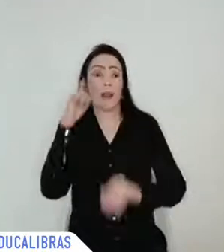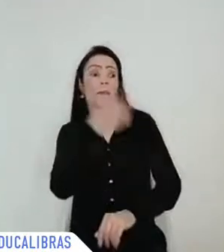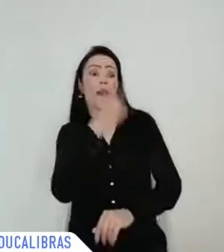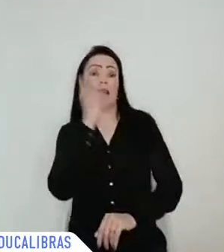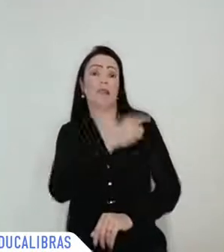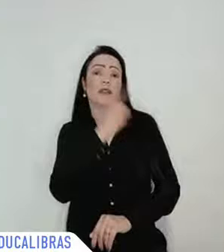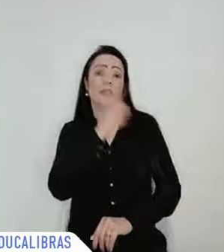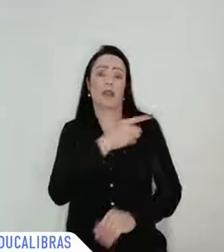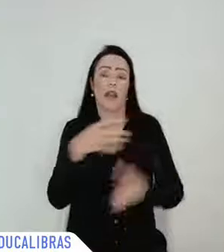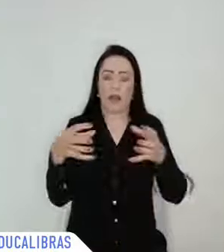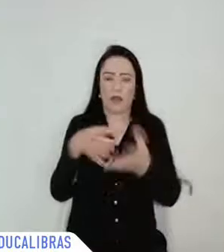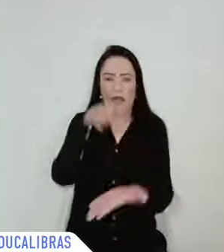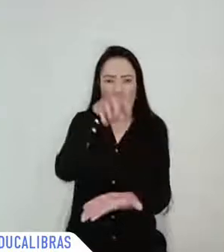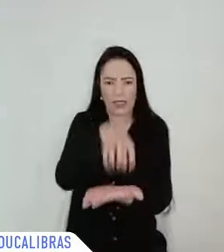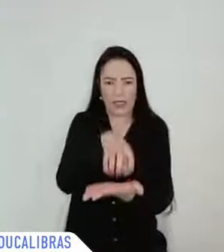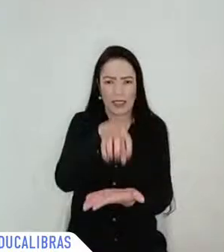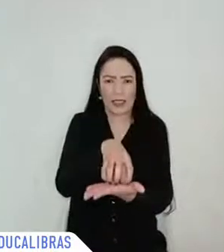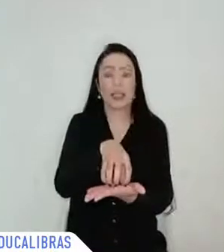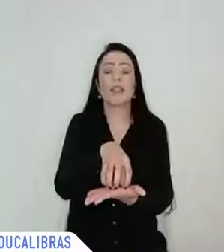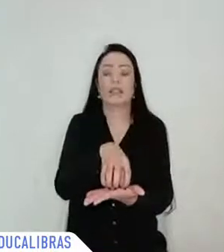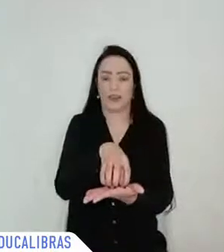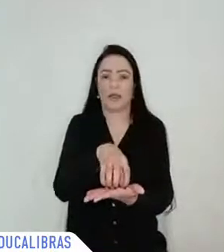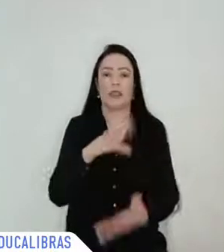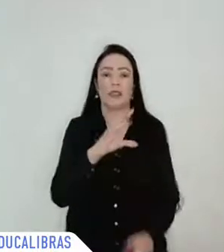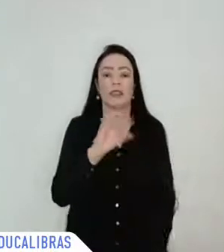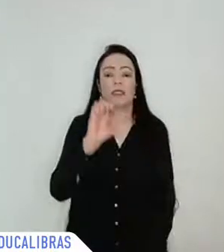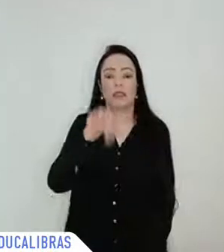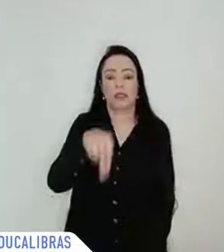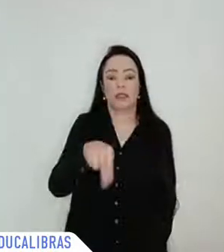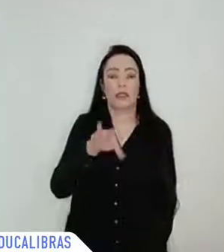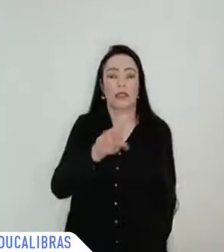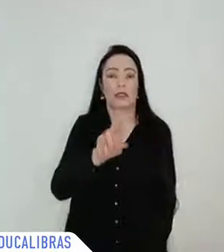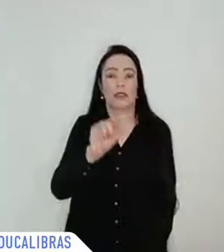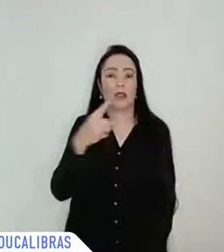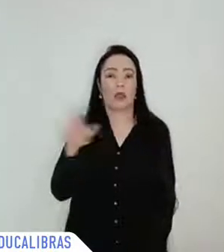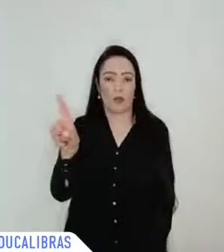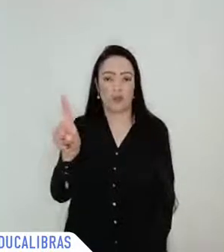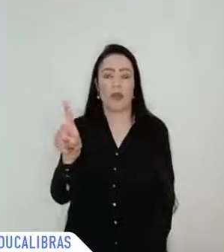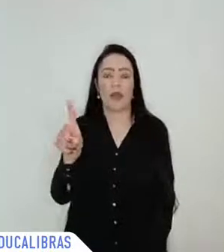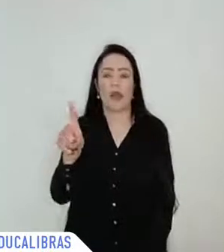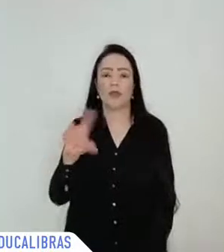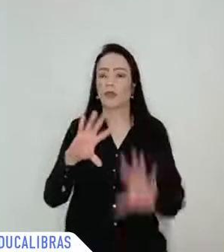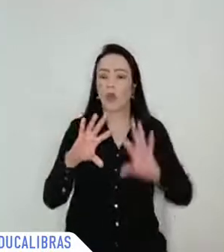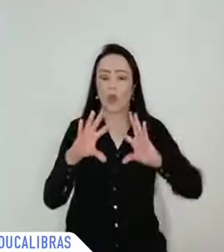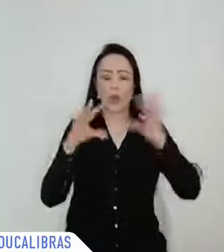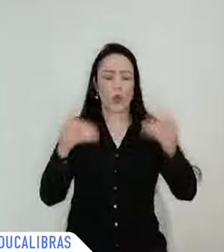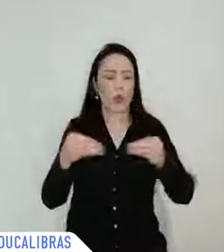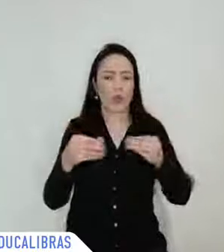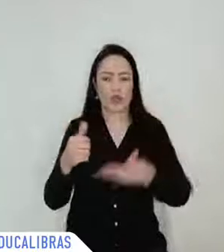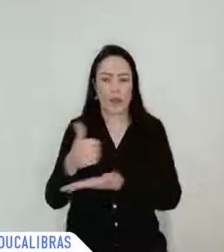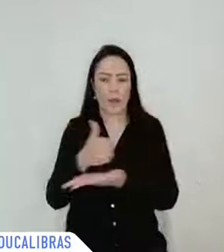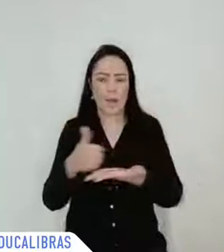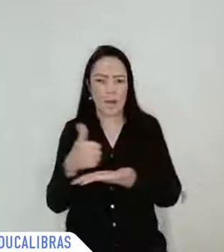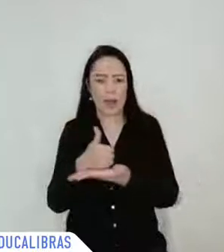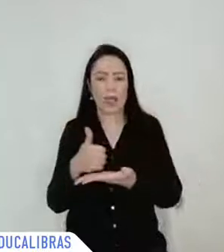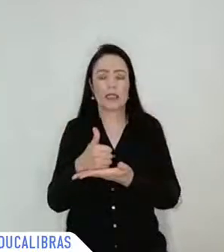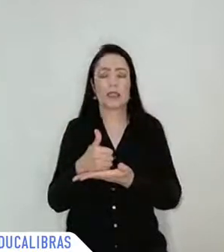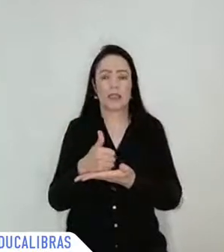the legislative, the center and the right side